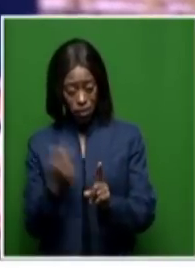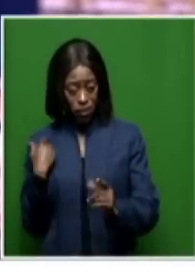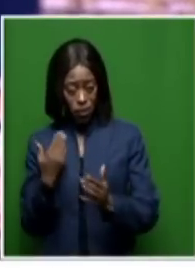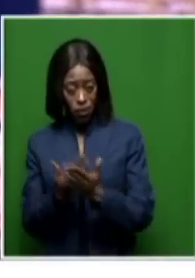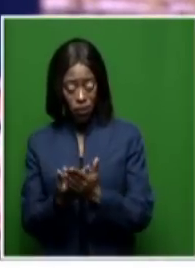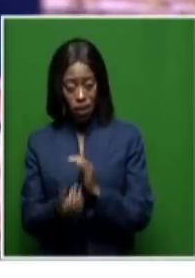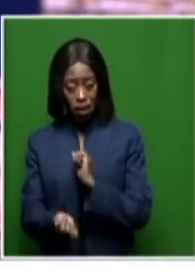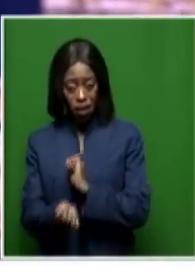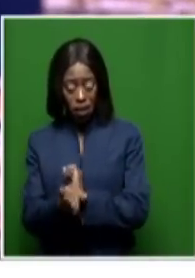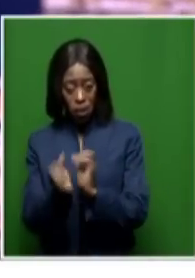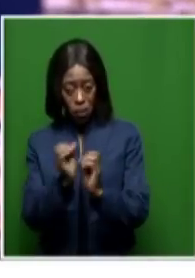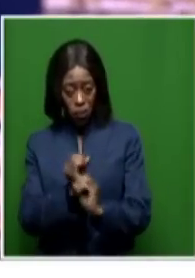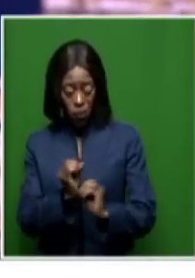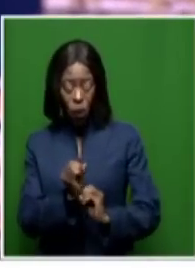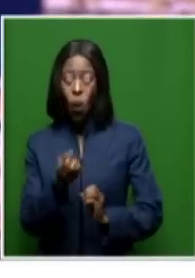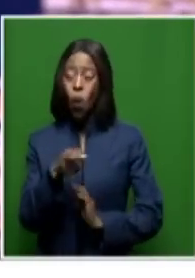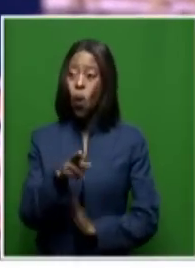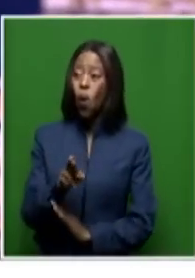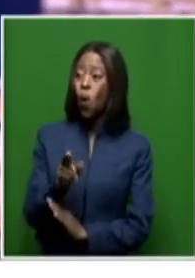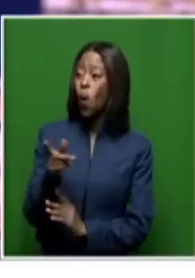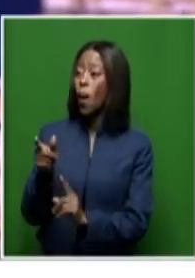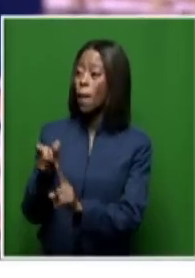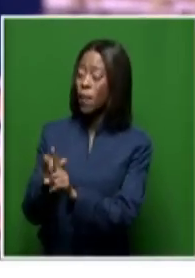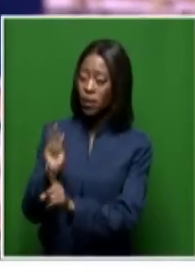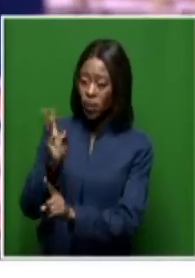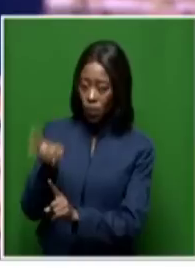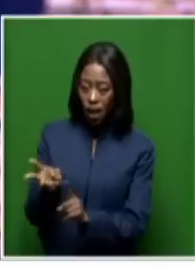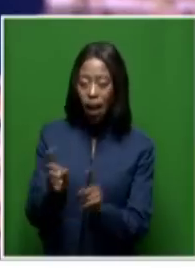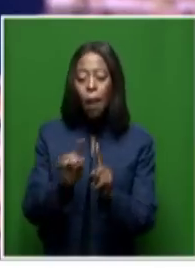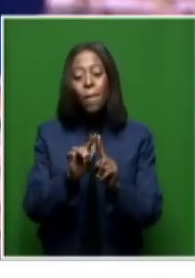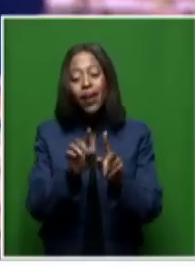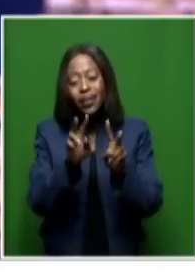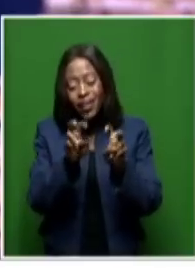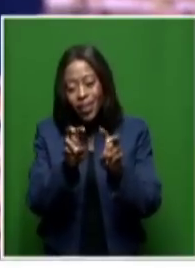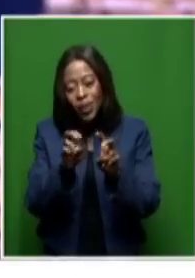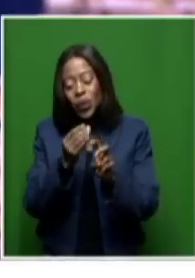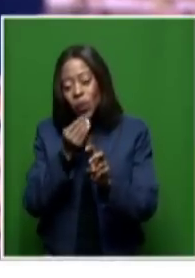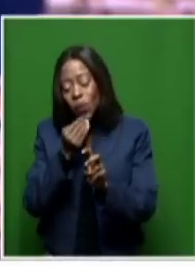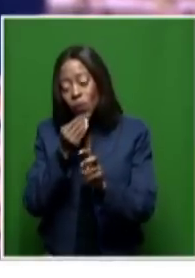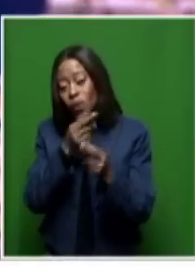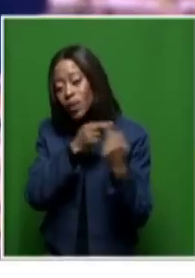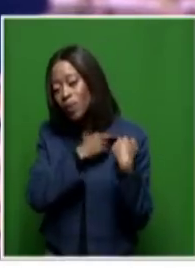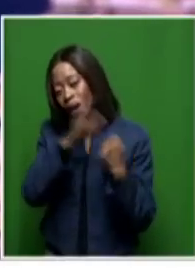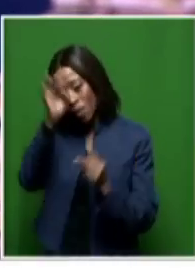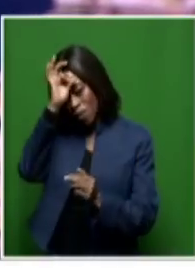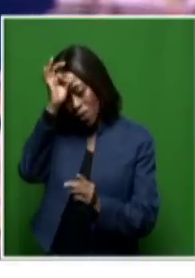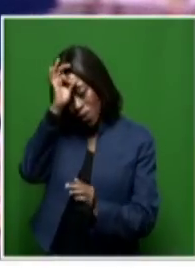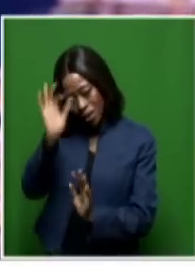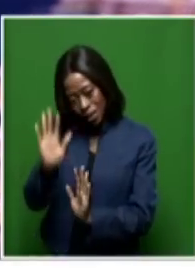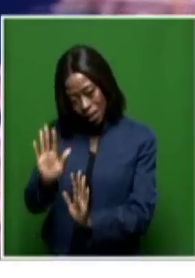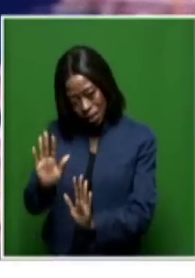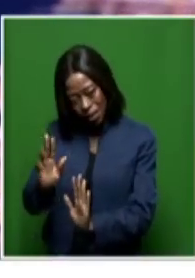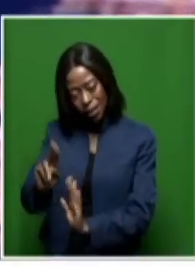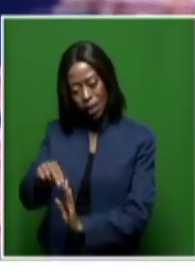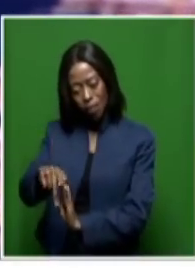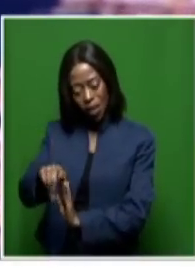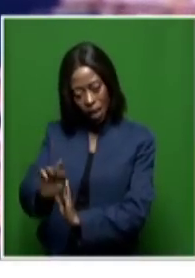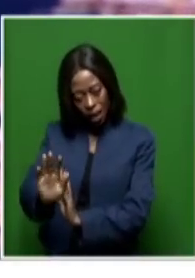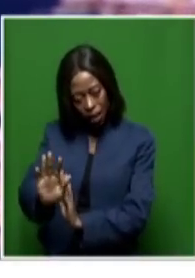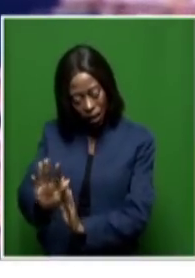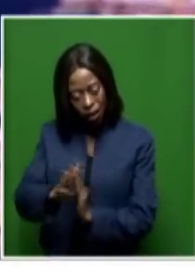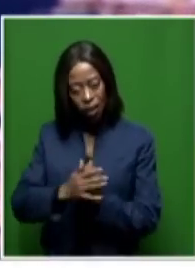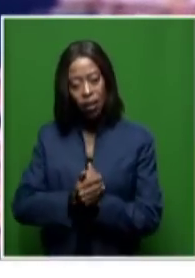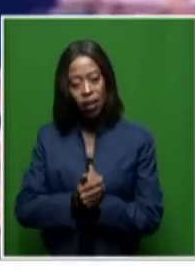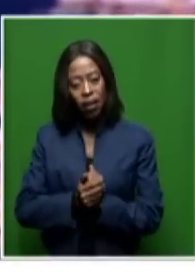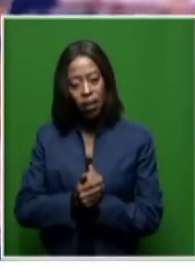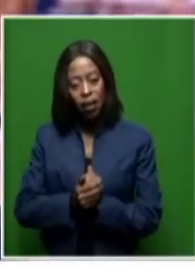arrested or somebody will be arrested. Matters have been handled by state law enforcement agencies, and